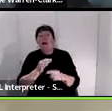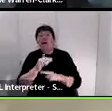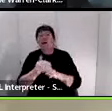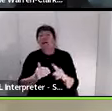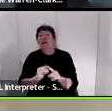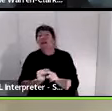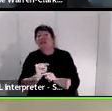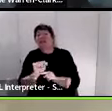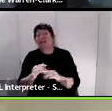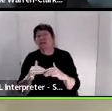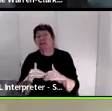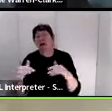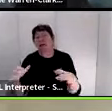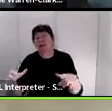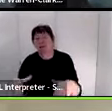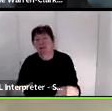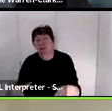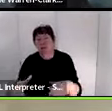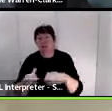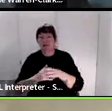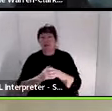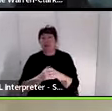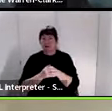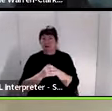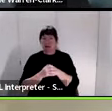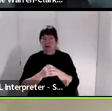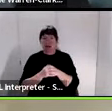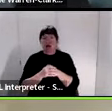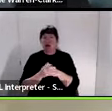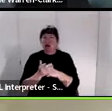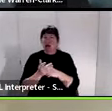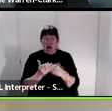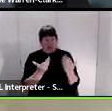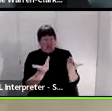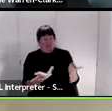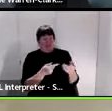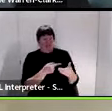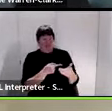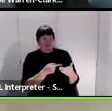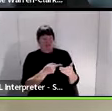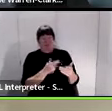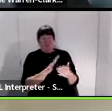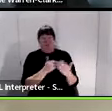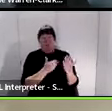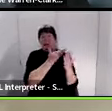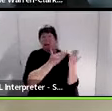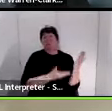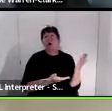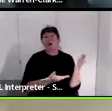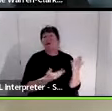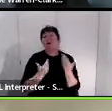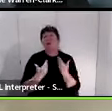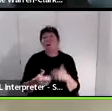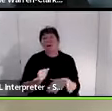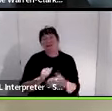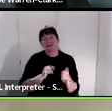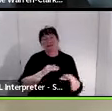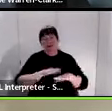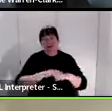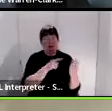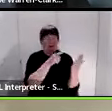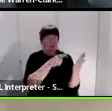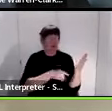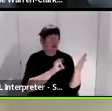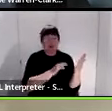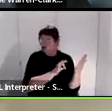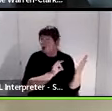see a watered down waste of your time like the current bill. I don't think that reflects well on any of you. I doubt